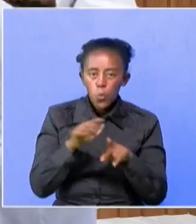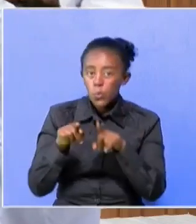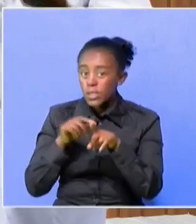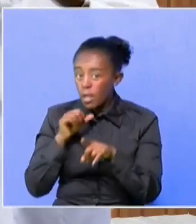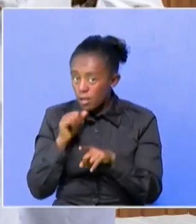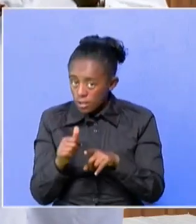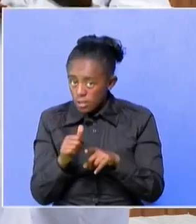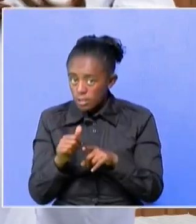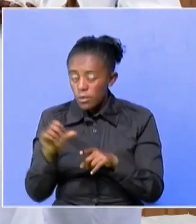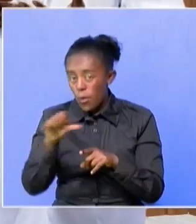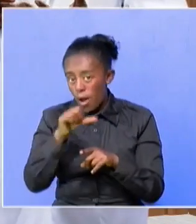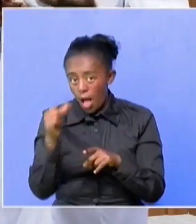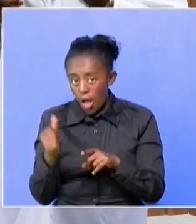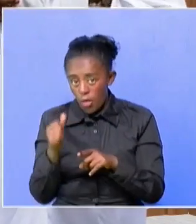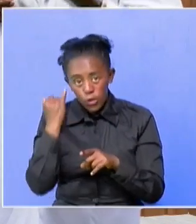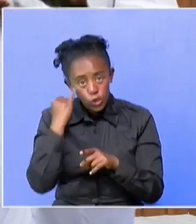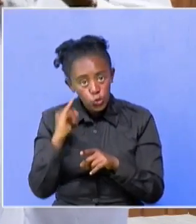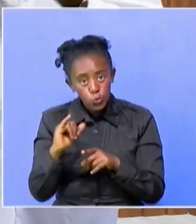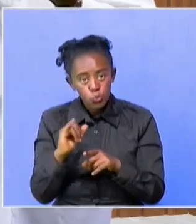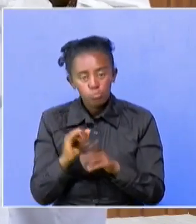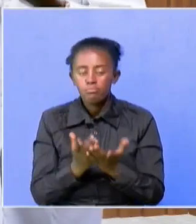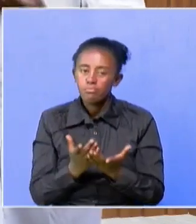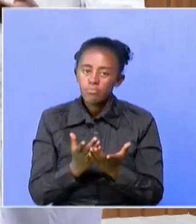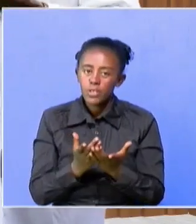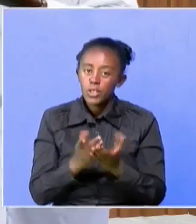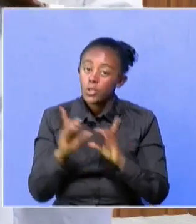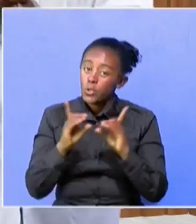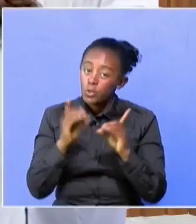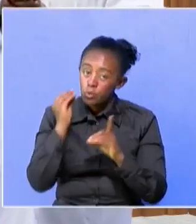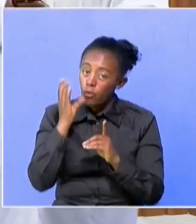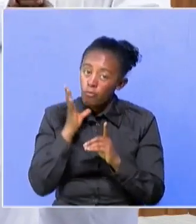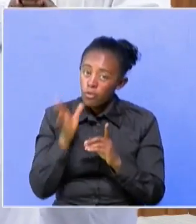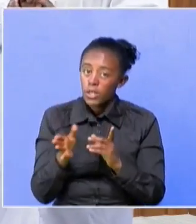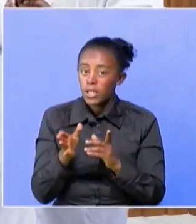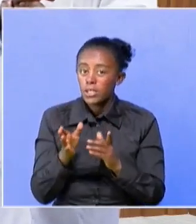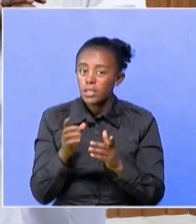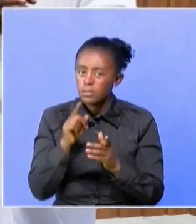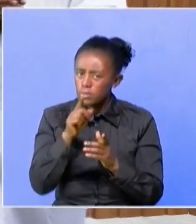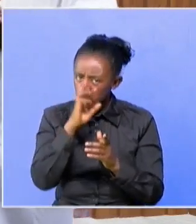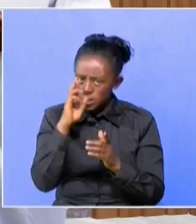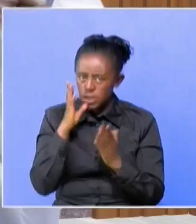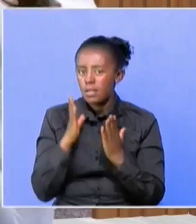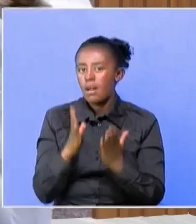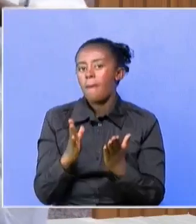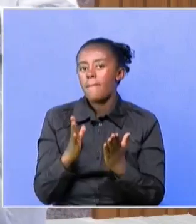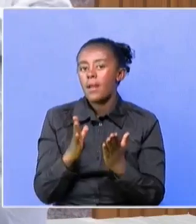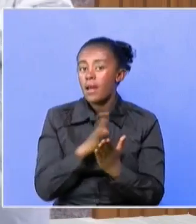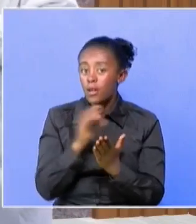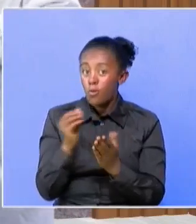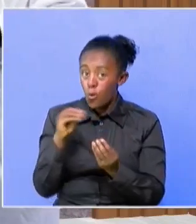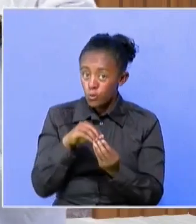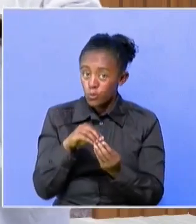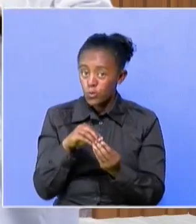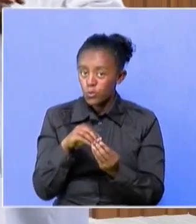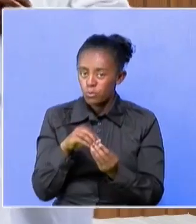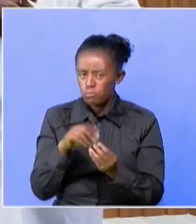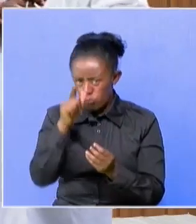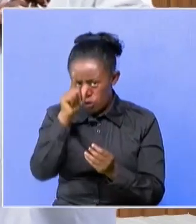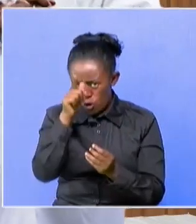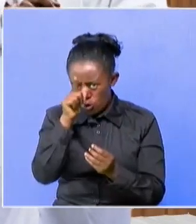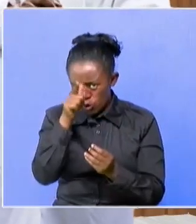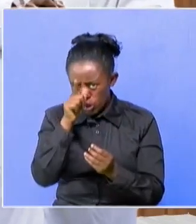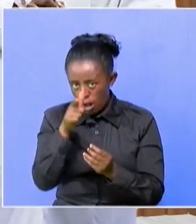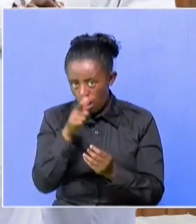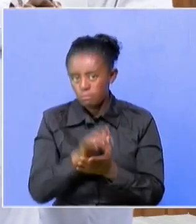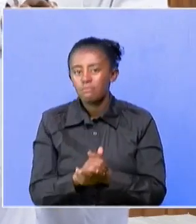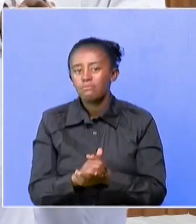disagreeing with another issue, don't forget that you have to be reasonable and also logical too.